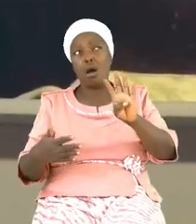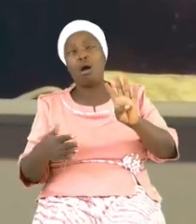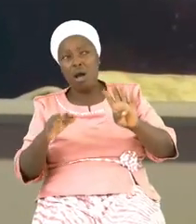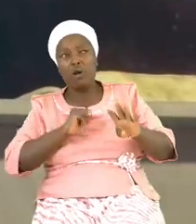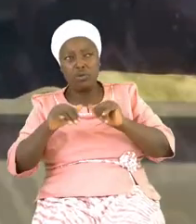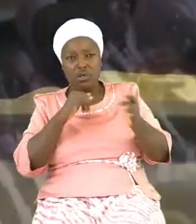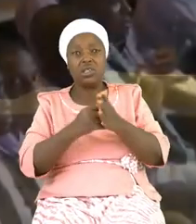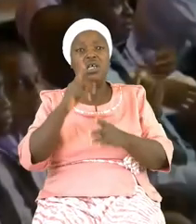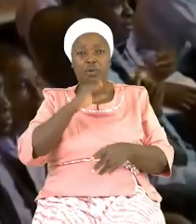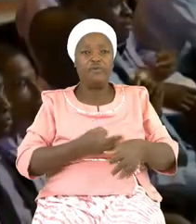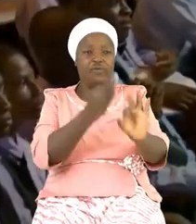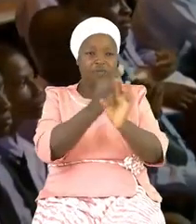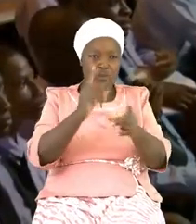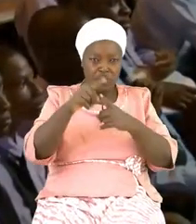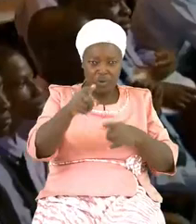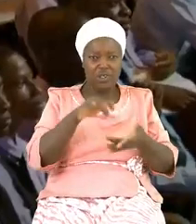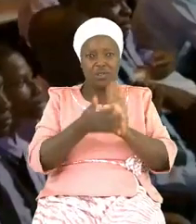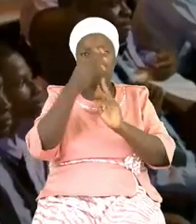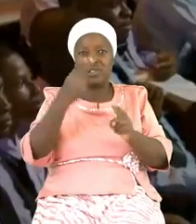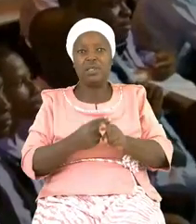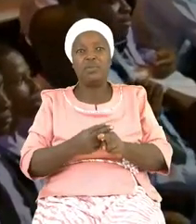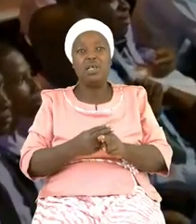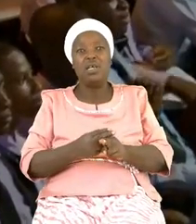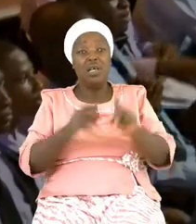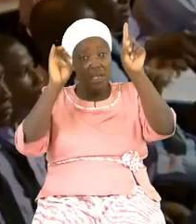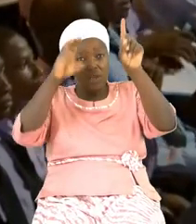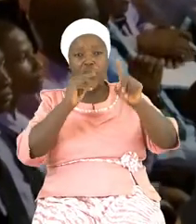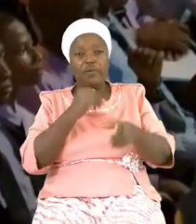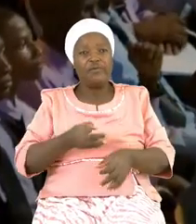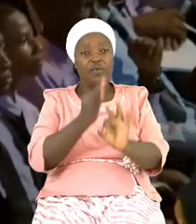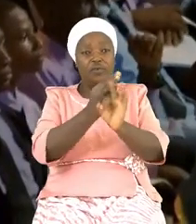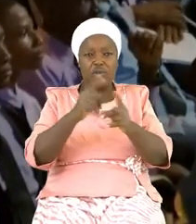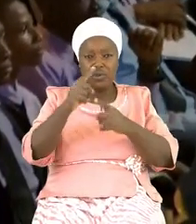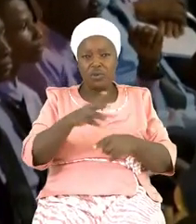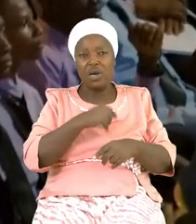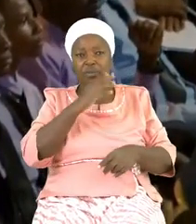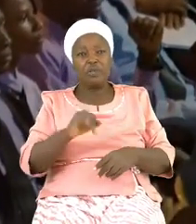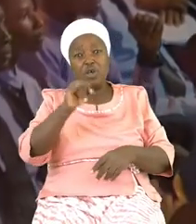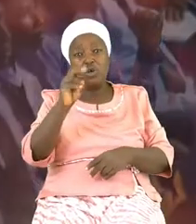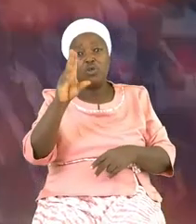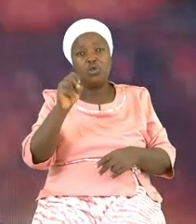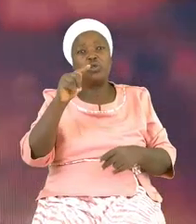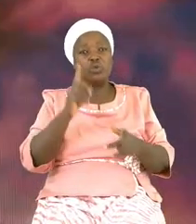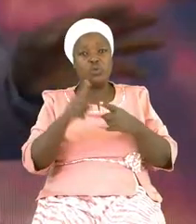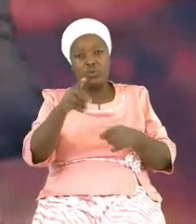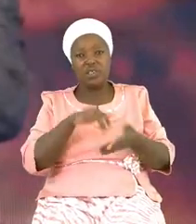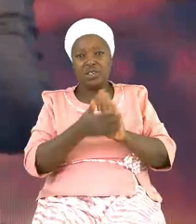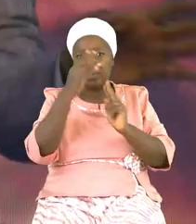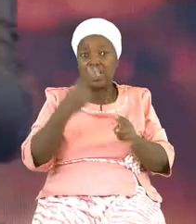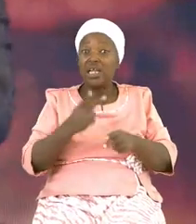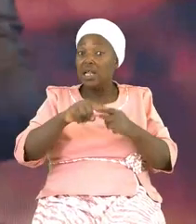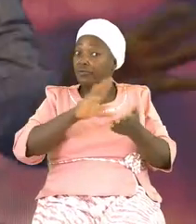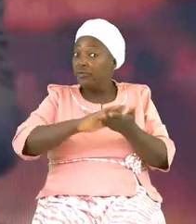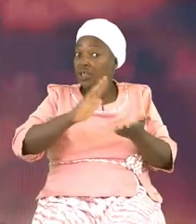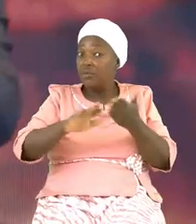you. Amen. I said he'll be faithful to you. Amen. He will be just to you. He will forgive you all